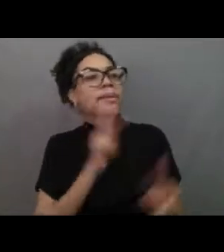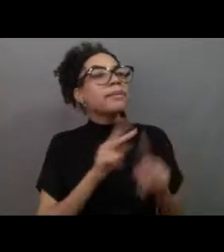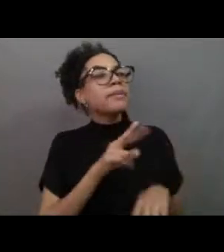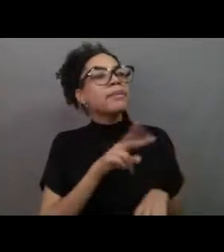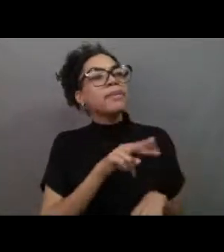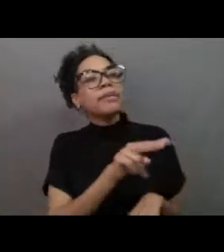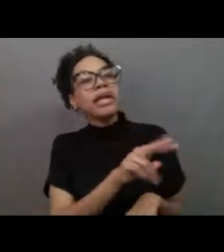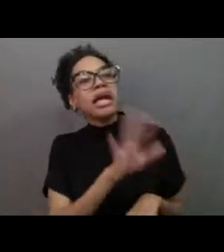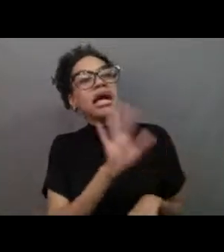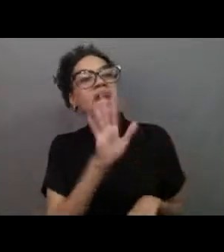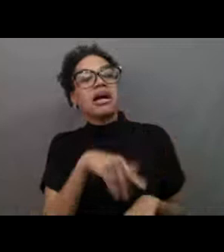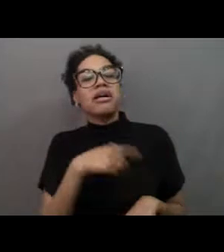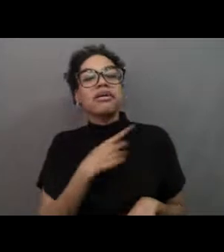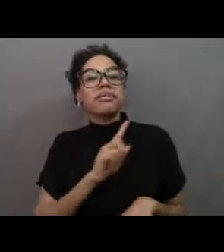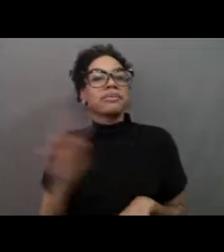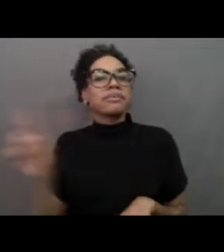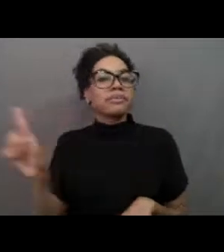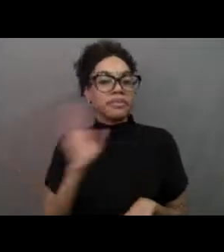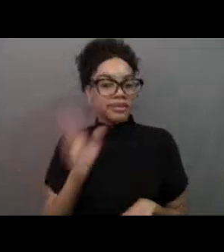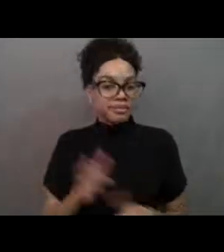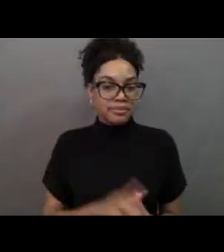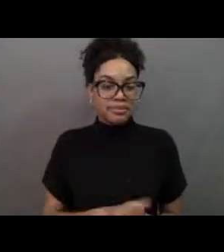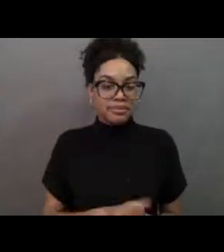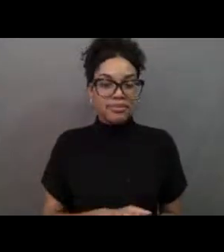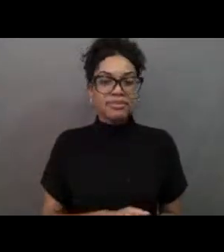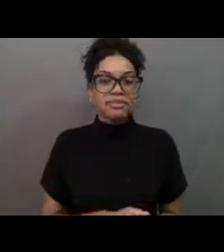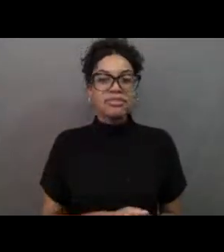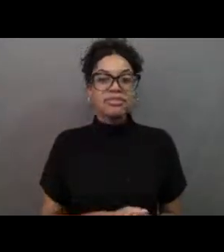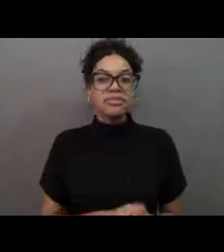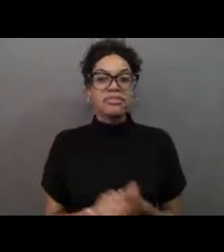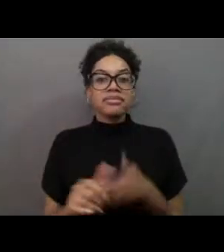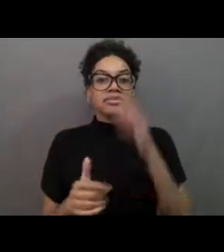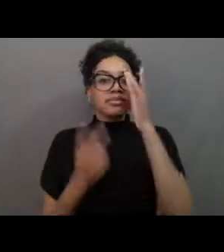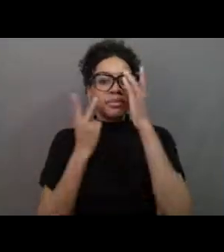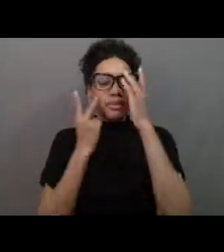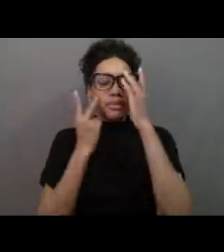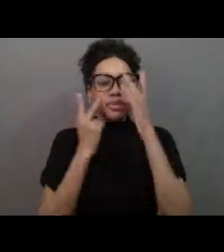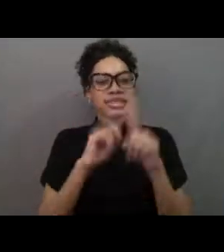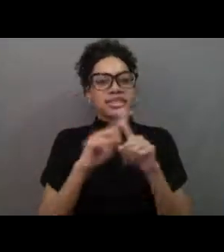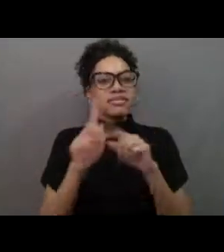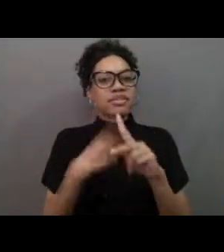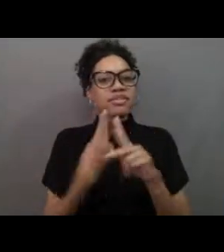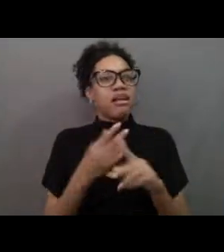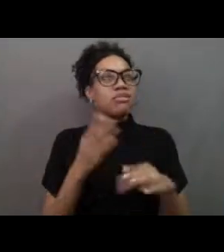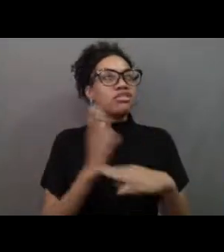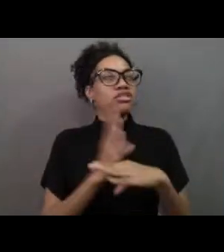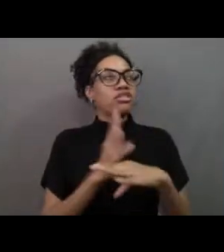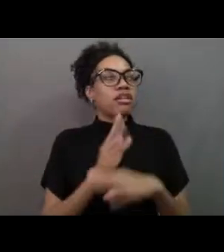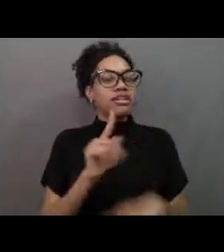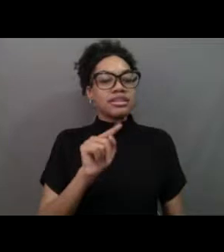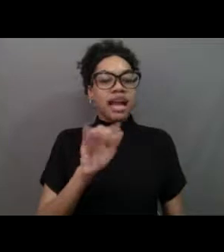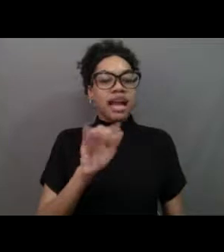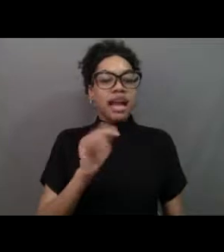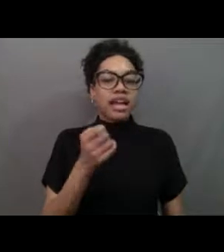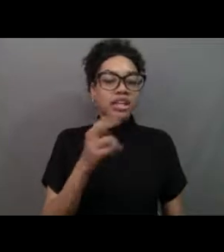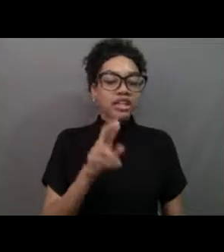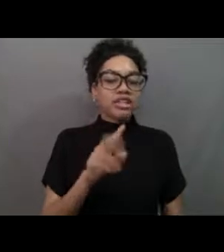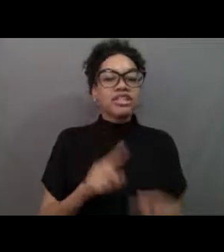be. We also see spinner sharks. We've seen tiger sharks. What else?